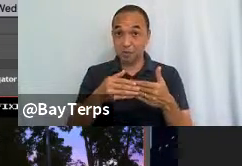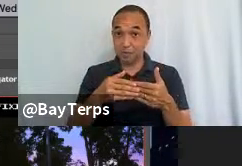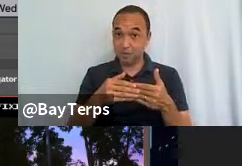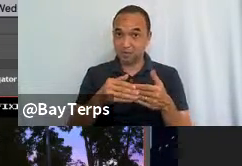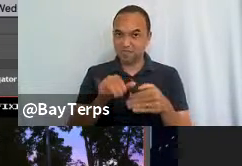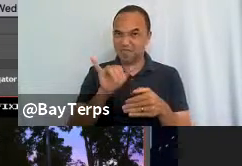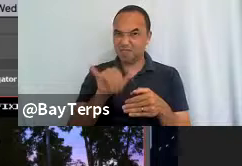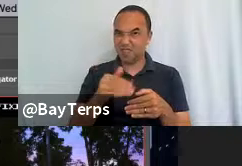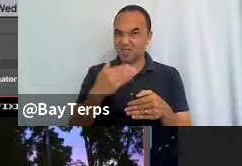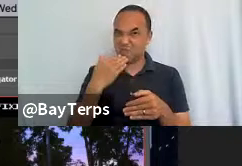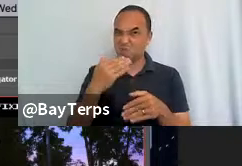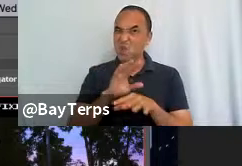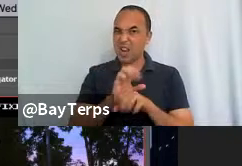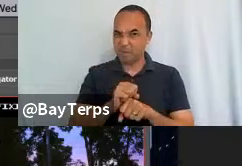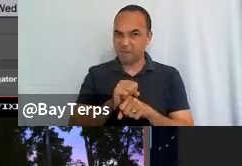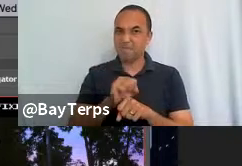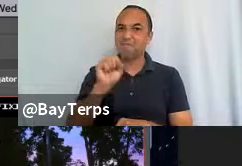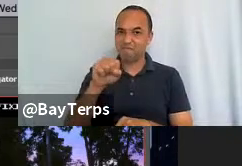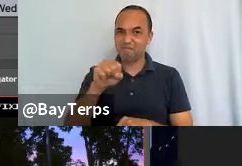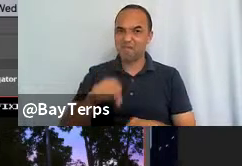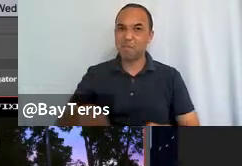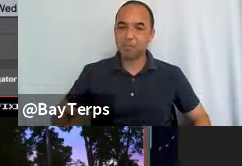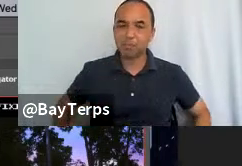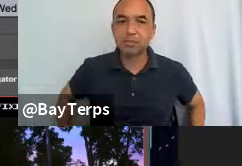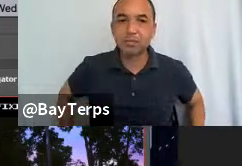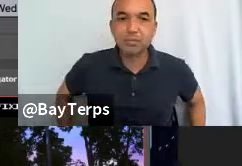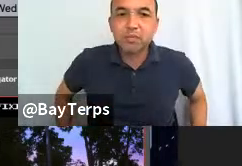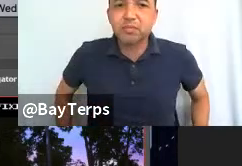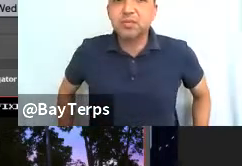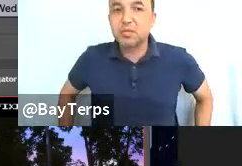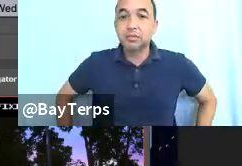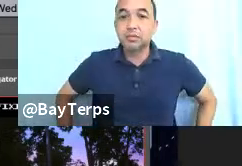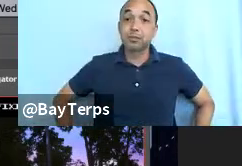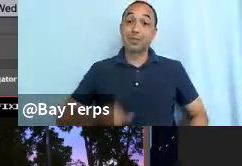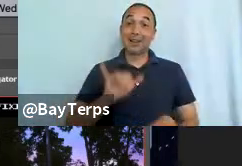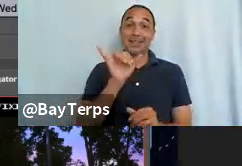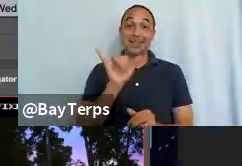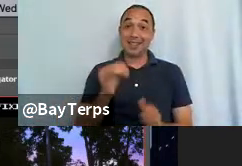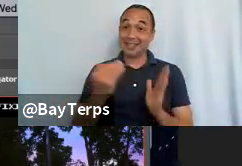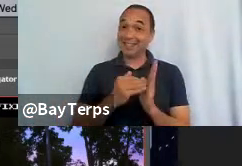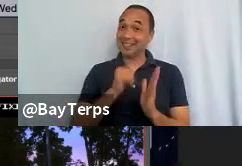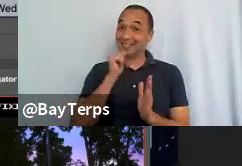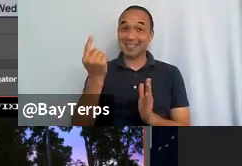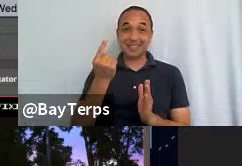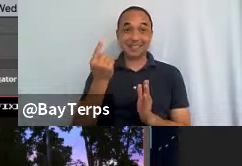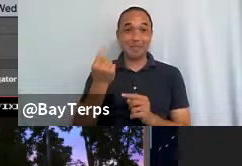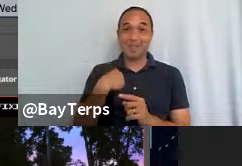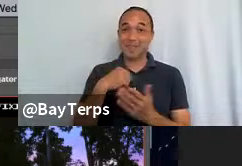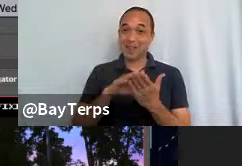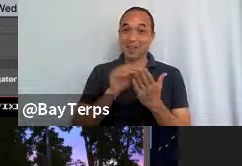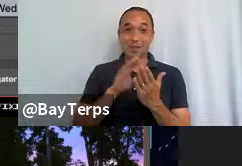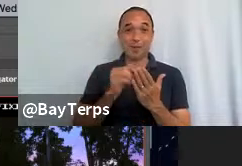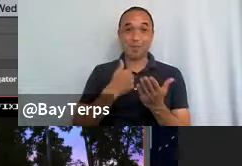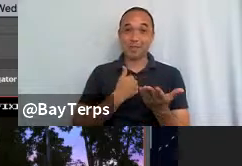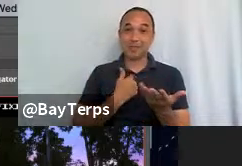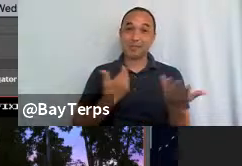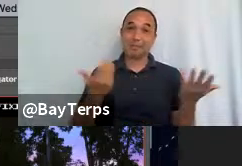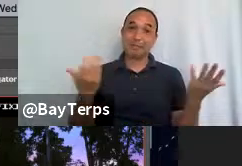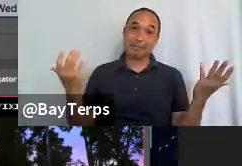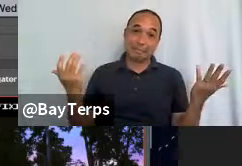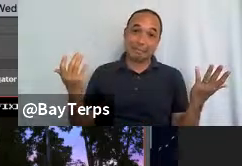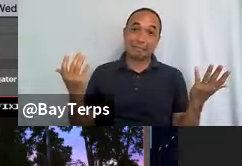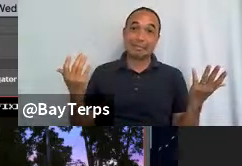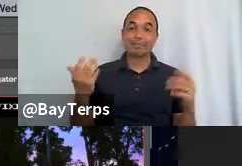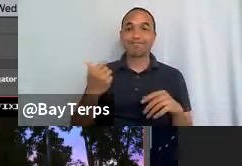a great habit to have. That is not something that I ever learned to do. I've been